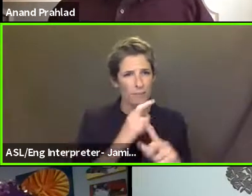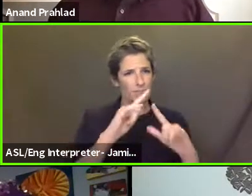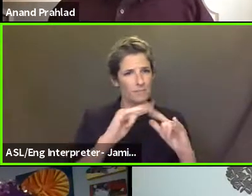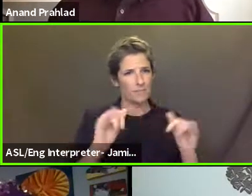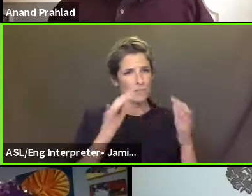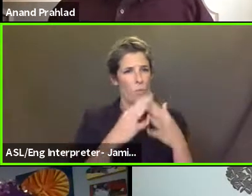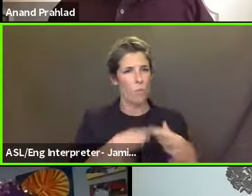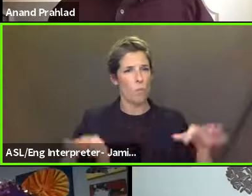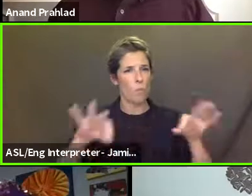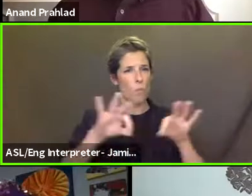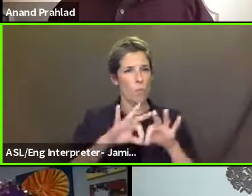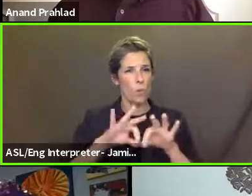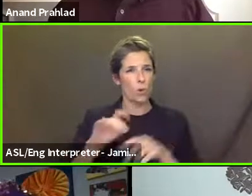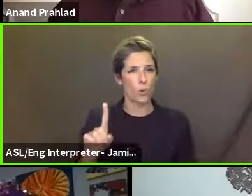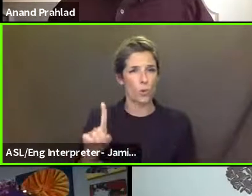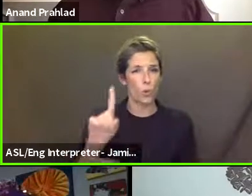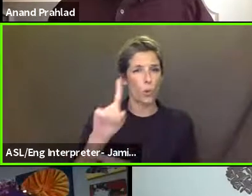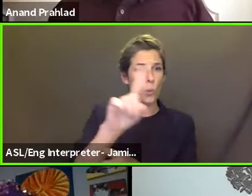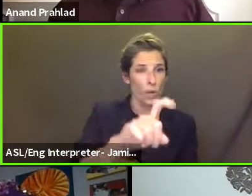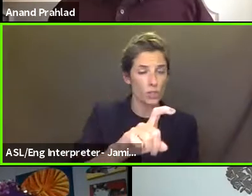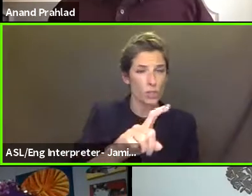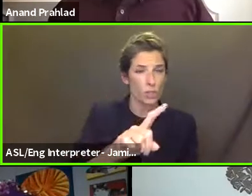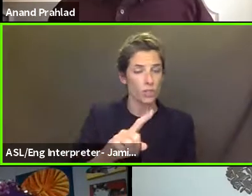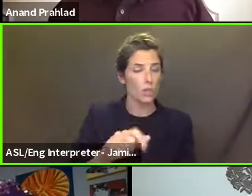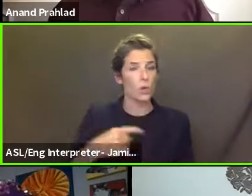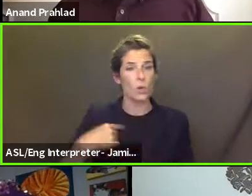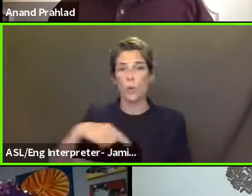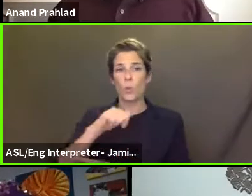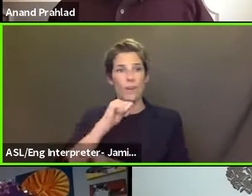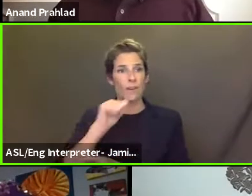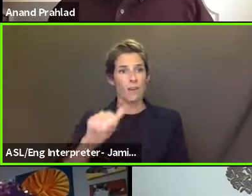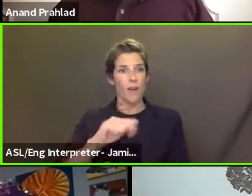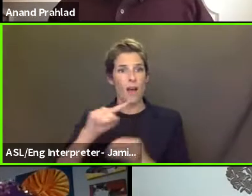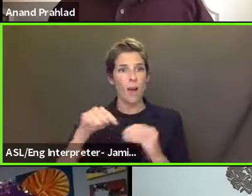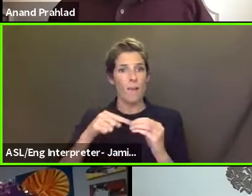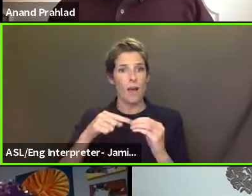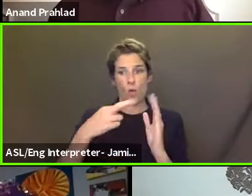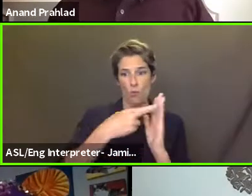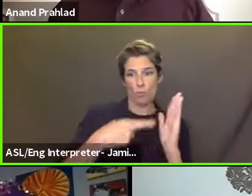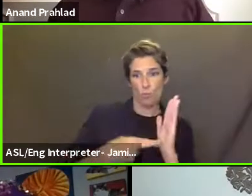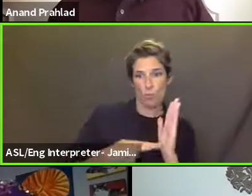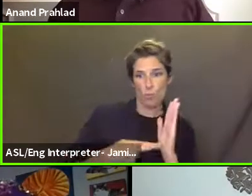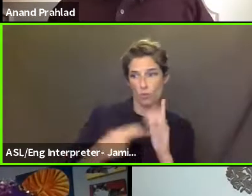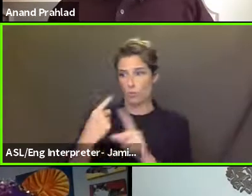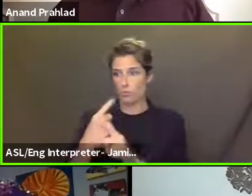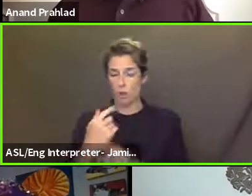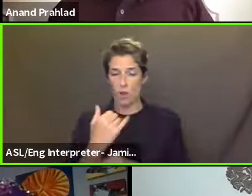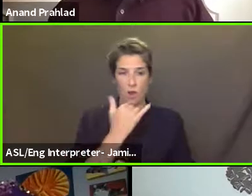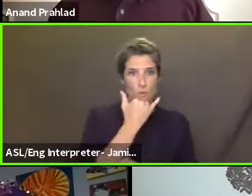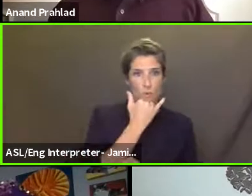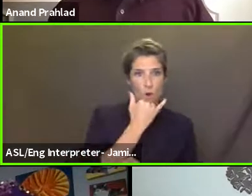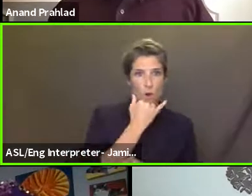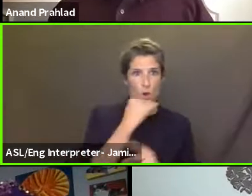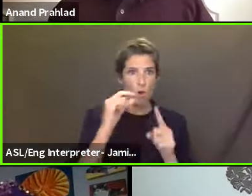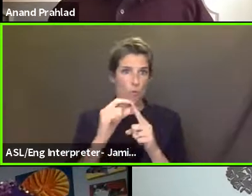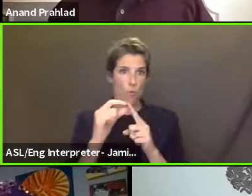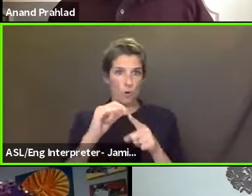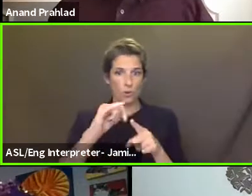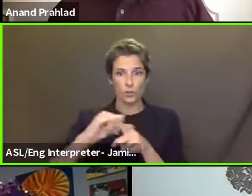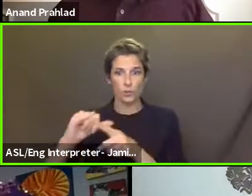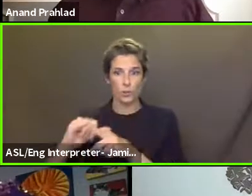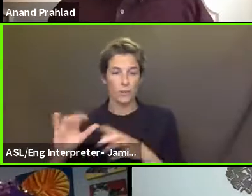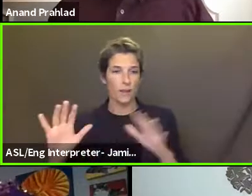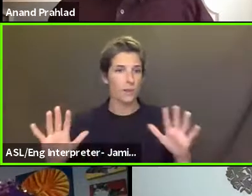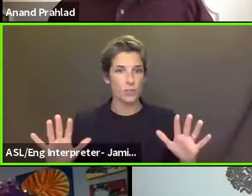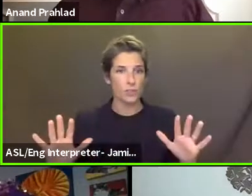not about legislating answers, we're about exploring questions, and there's almost nowhere left. Well, there are a